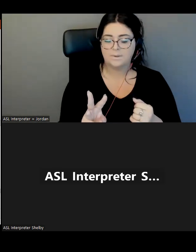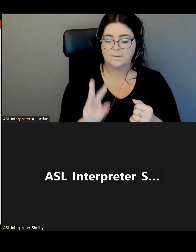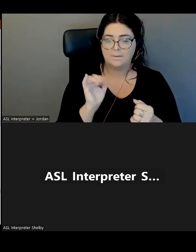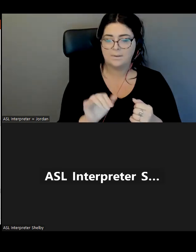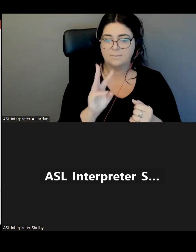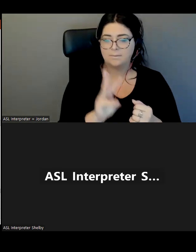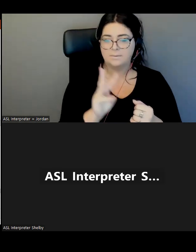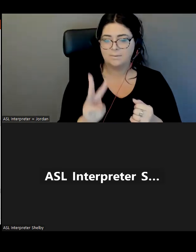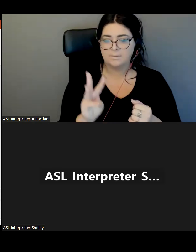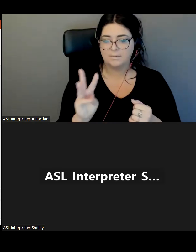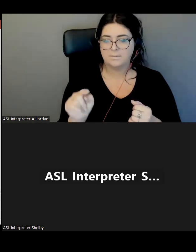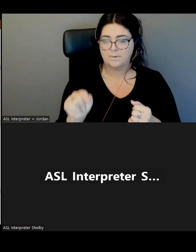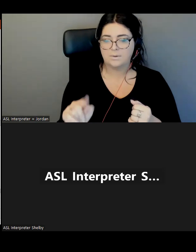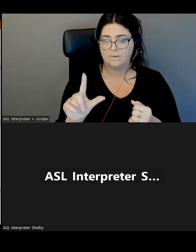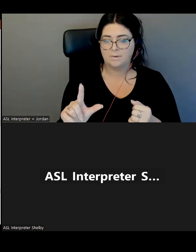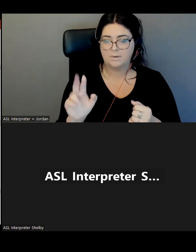is